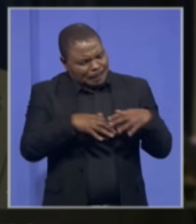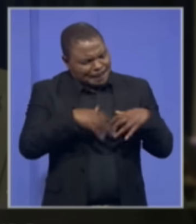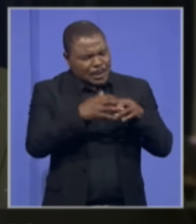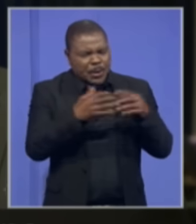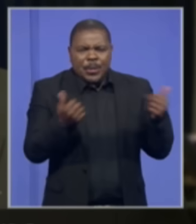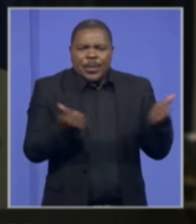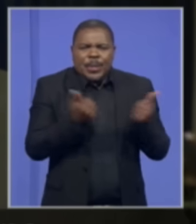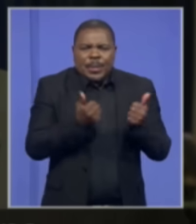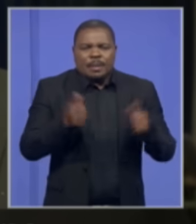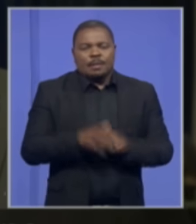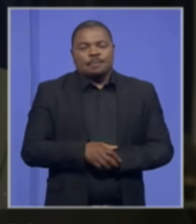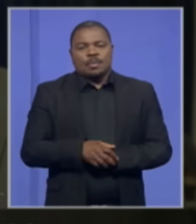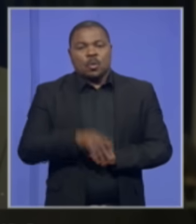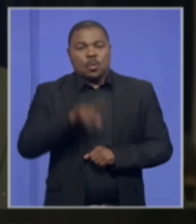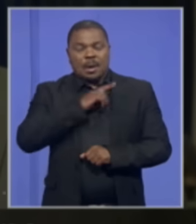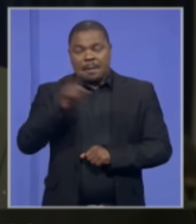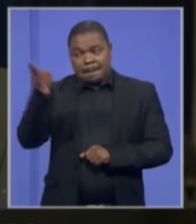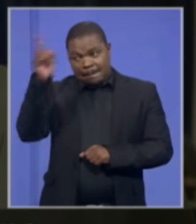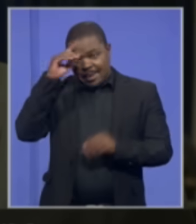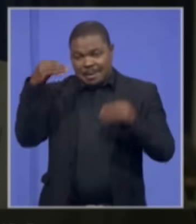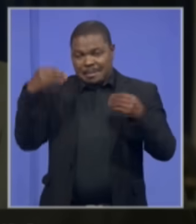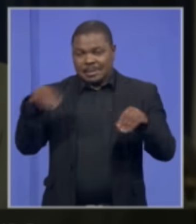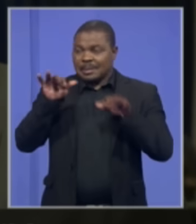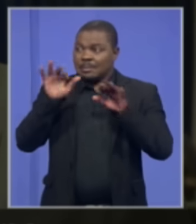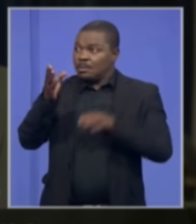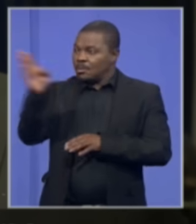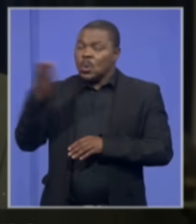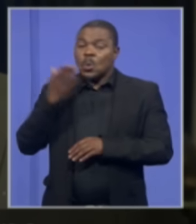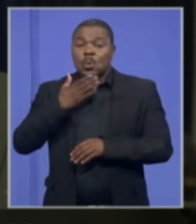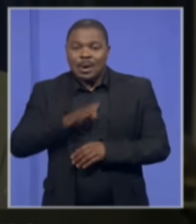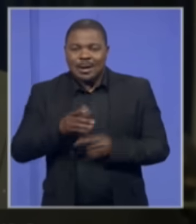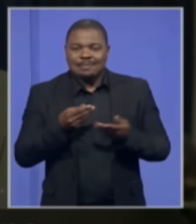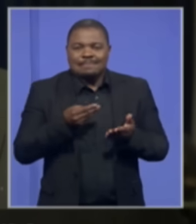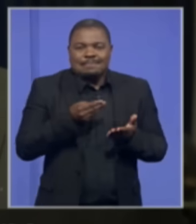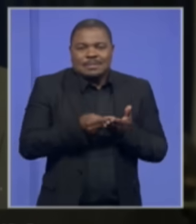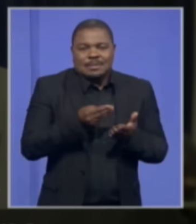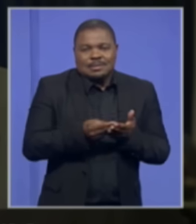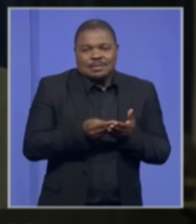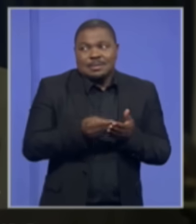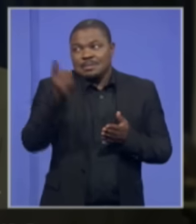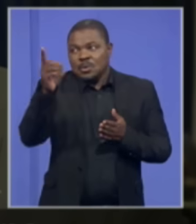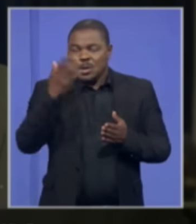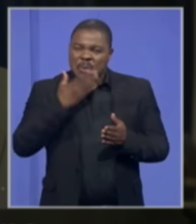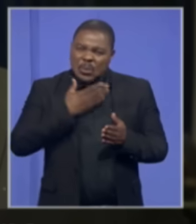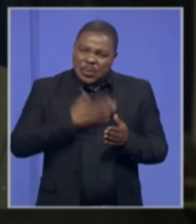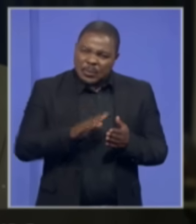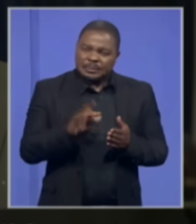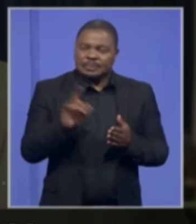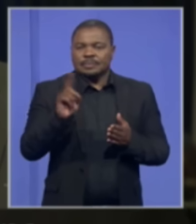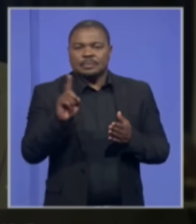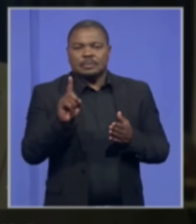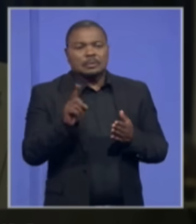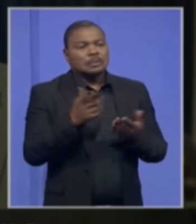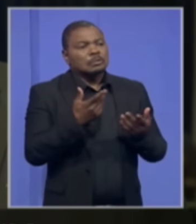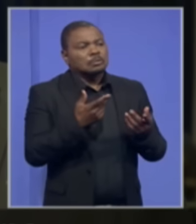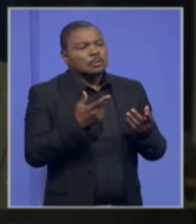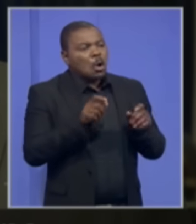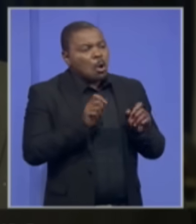of black business people who are here. They are looking for funding. They are looking for access to market, access